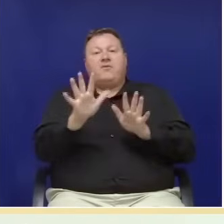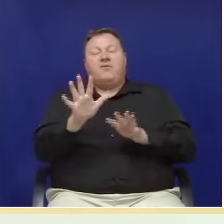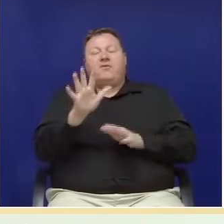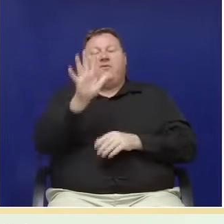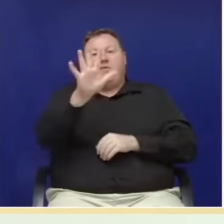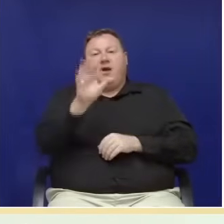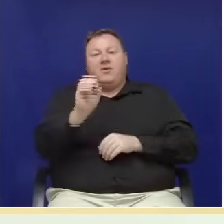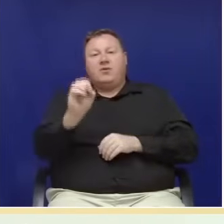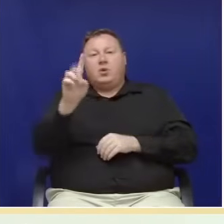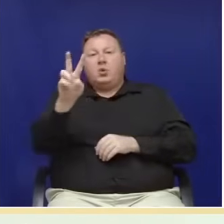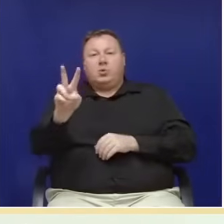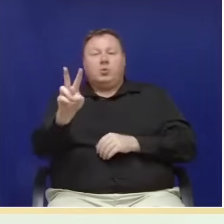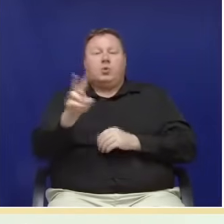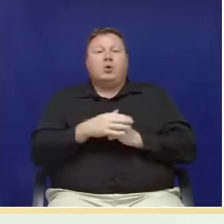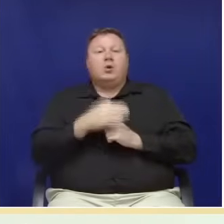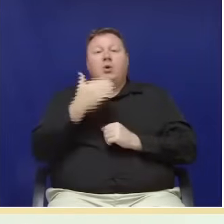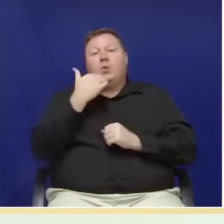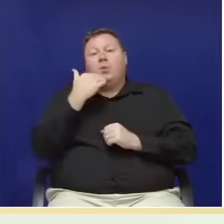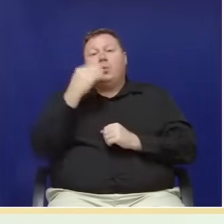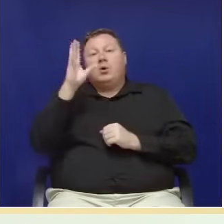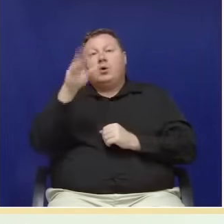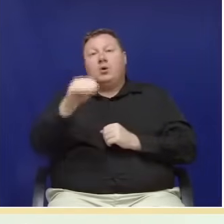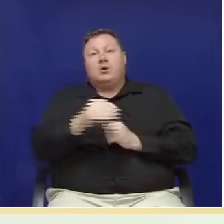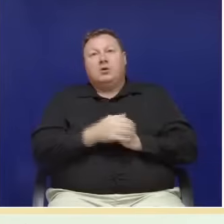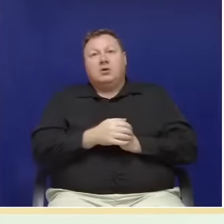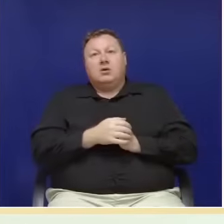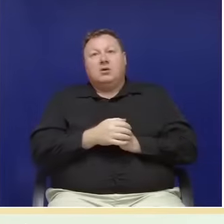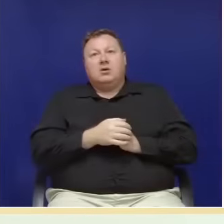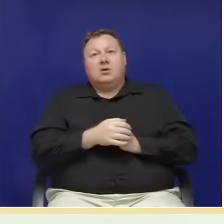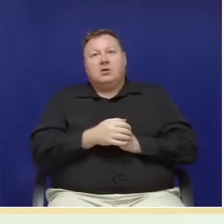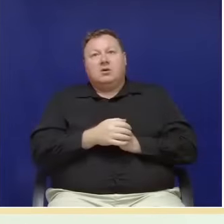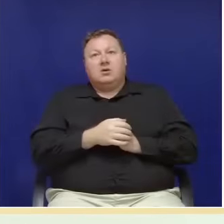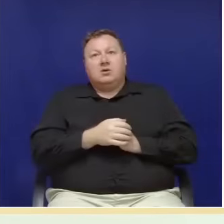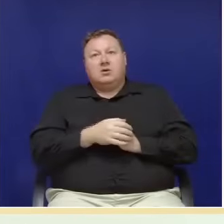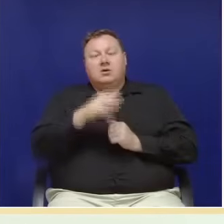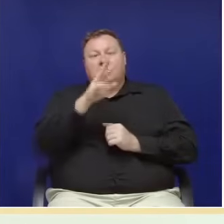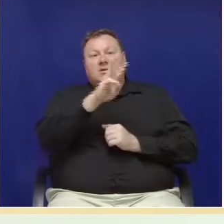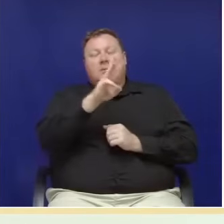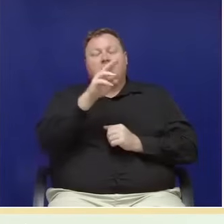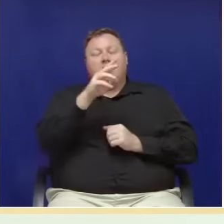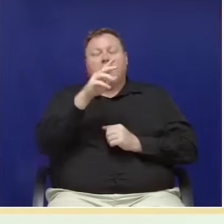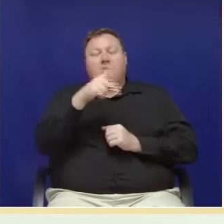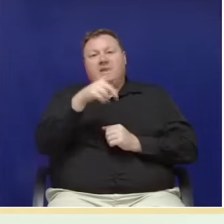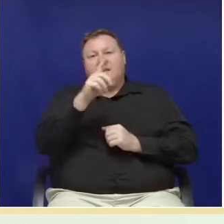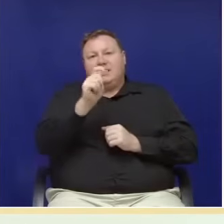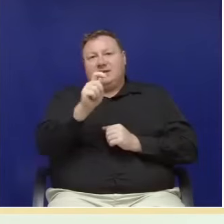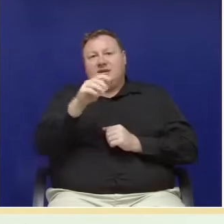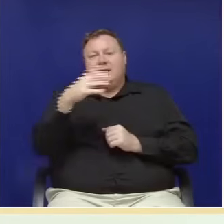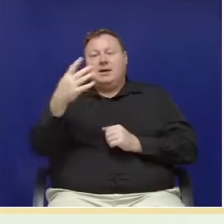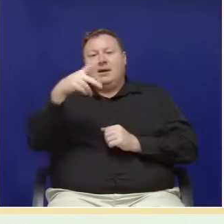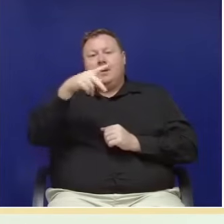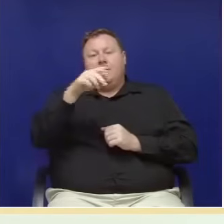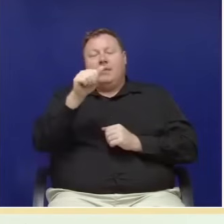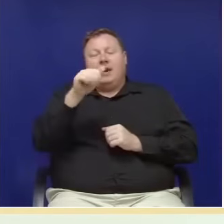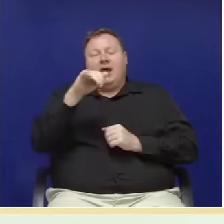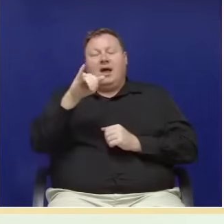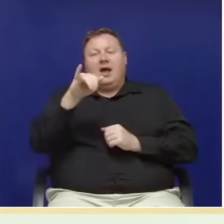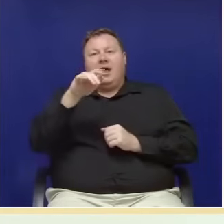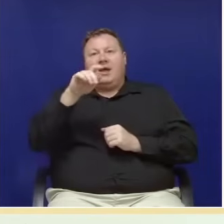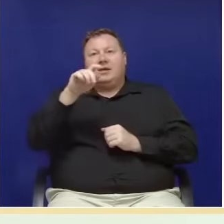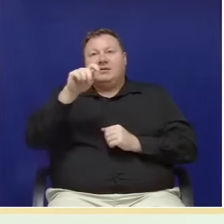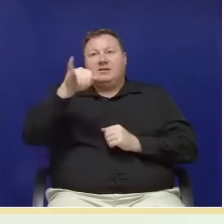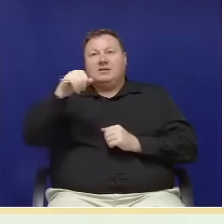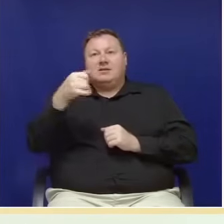502, which has been asked by Honourable W.T.D. Blakis to the Minister of Correctional